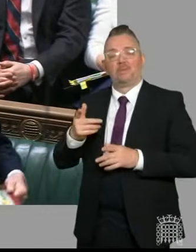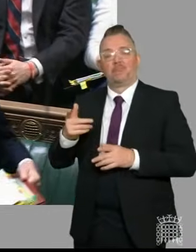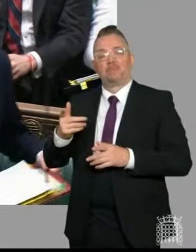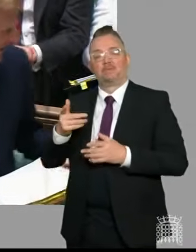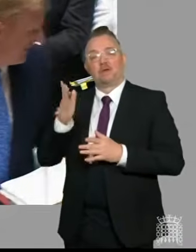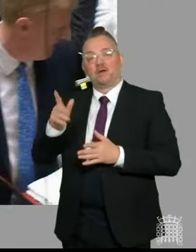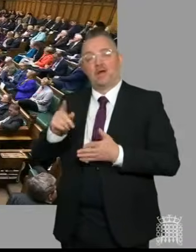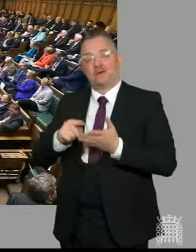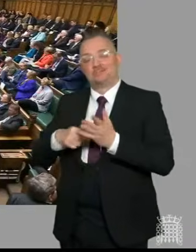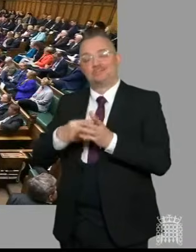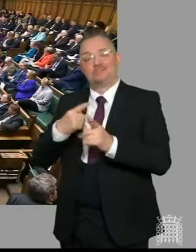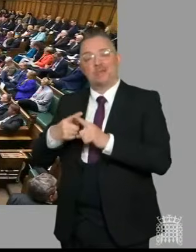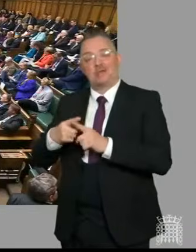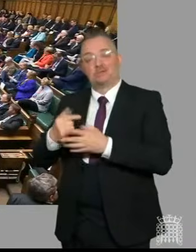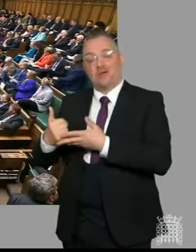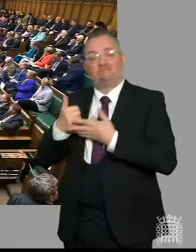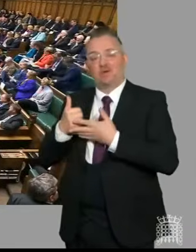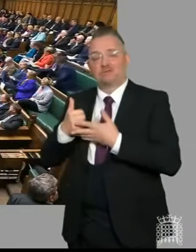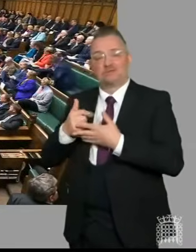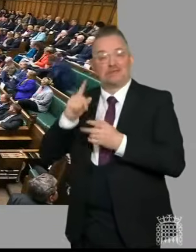advice.